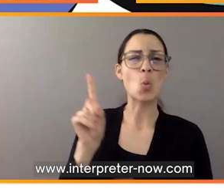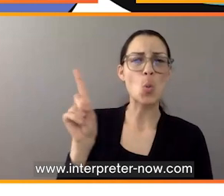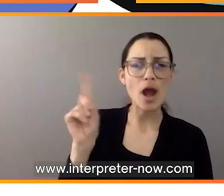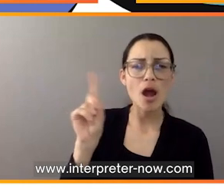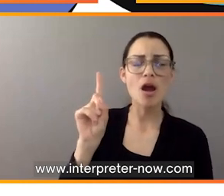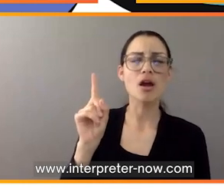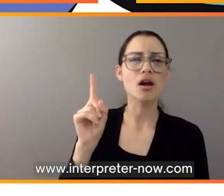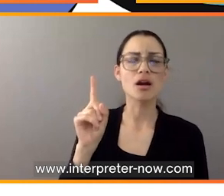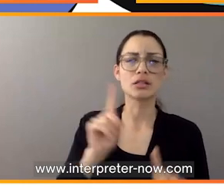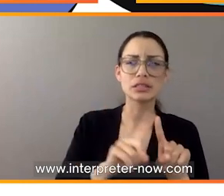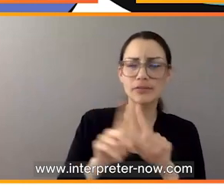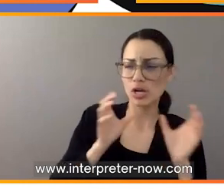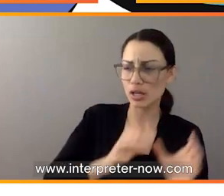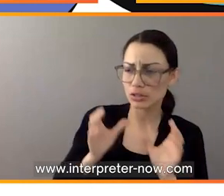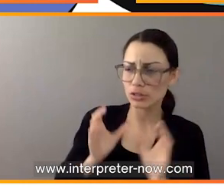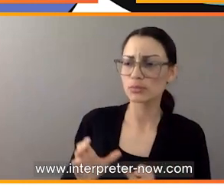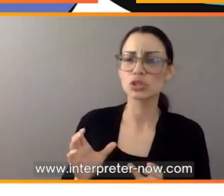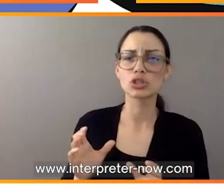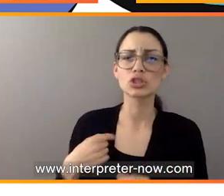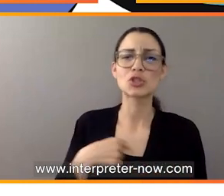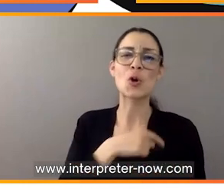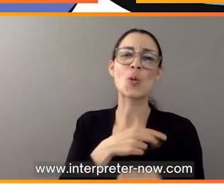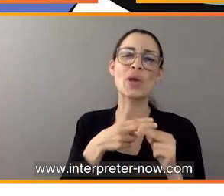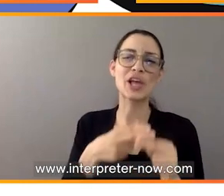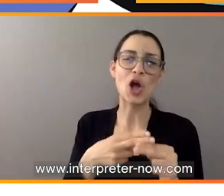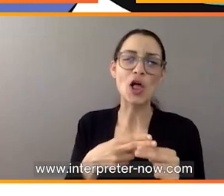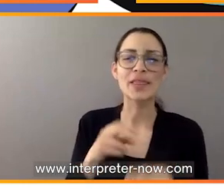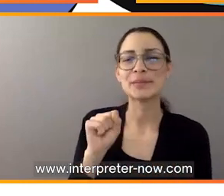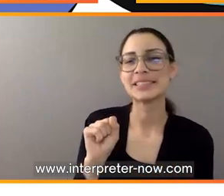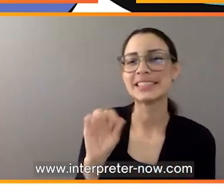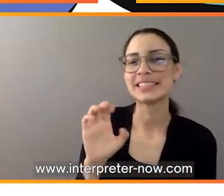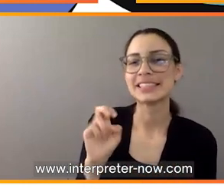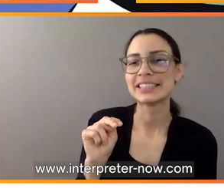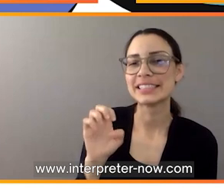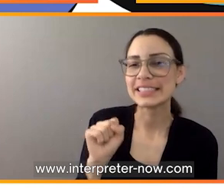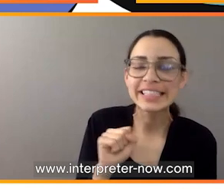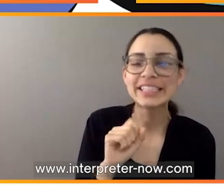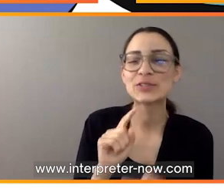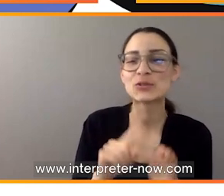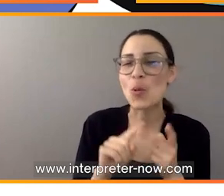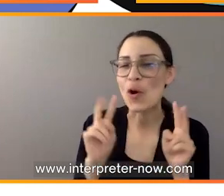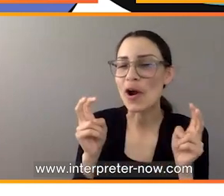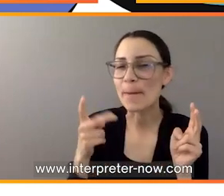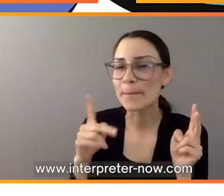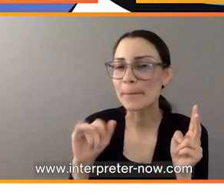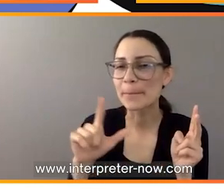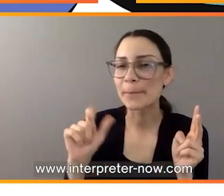or pillars that we are going to expand. But then how did that look internally? And so internally, were